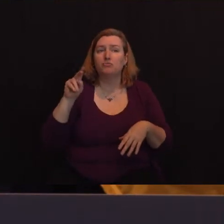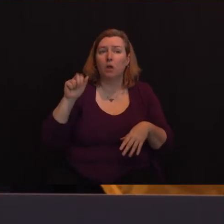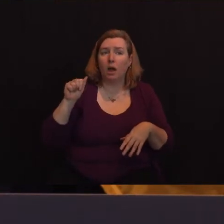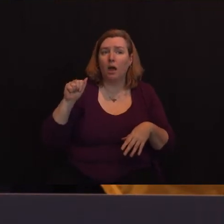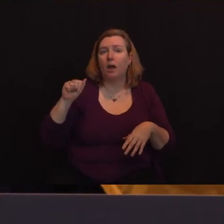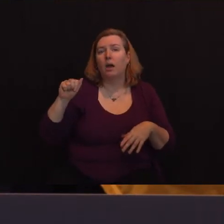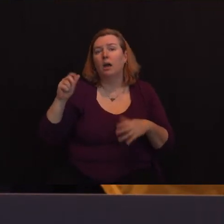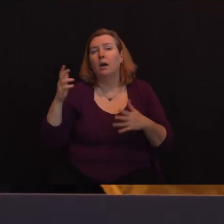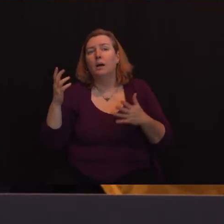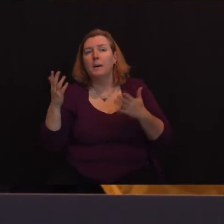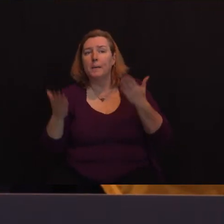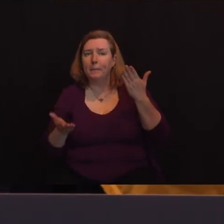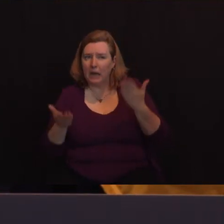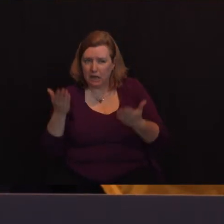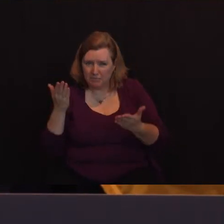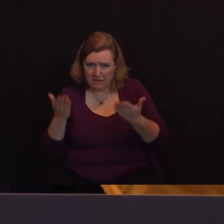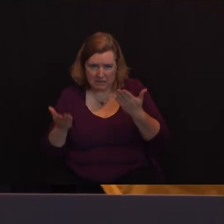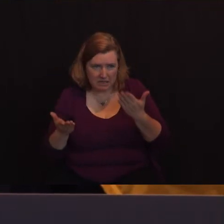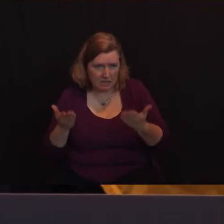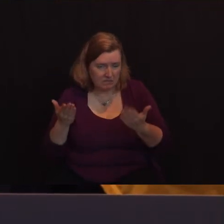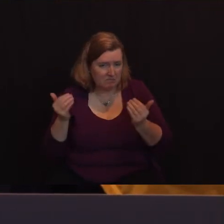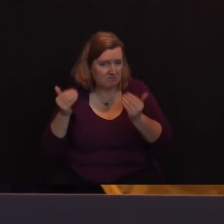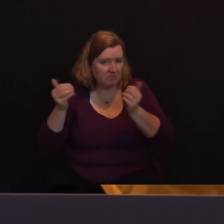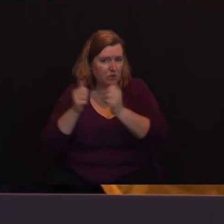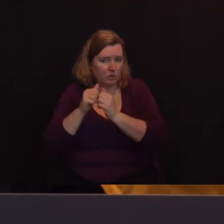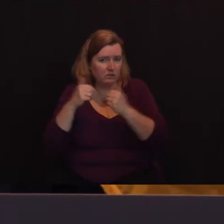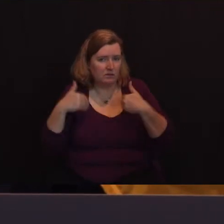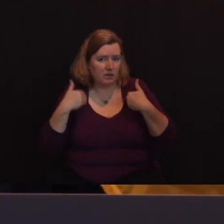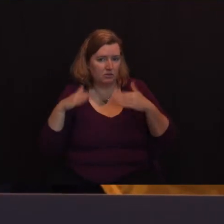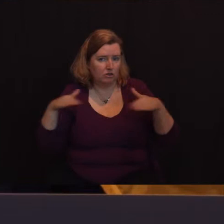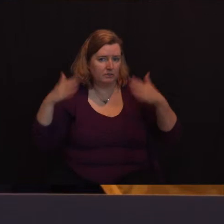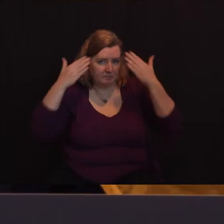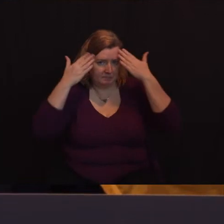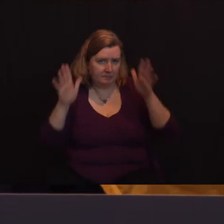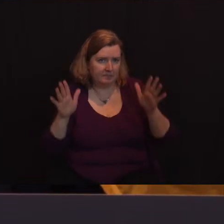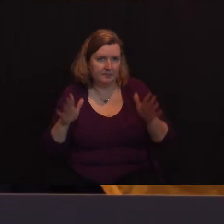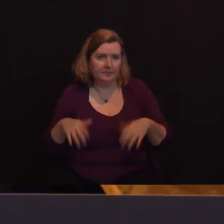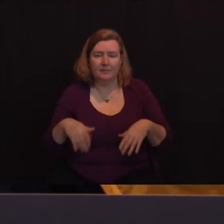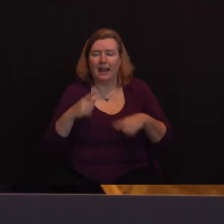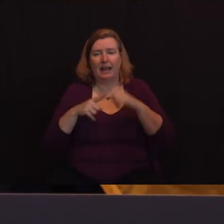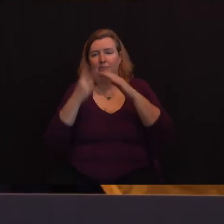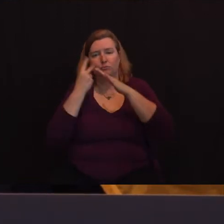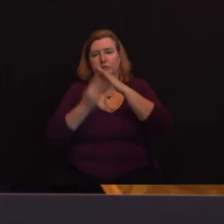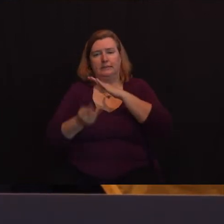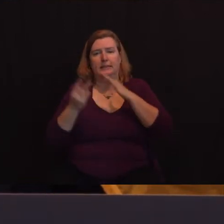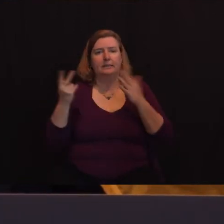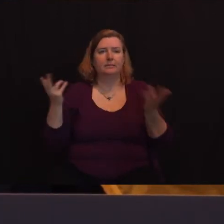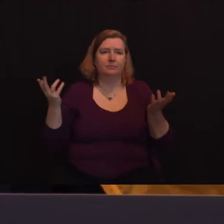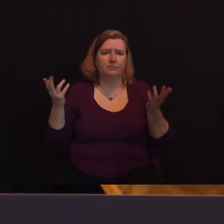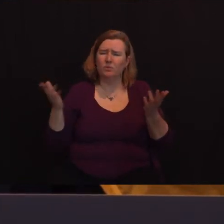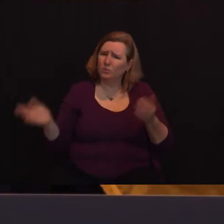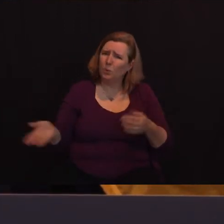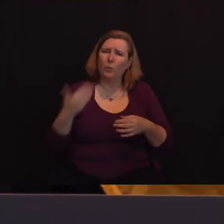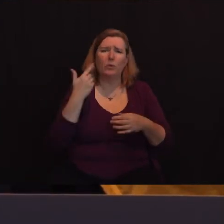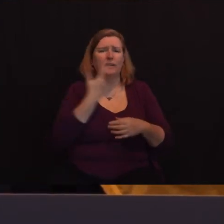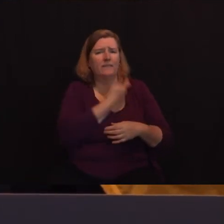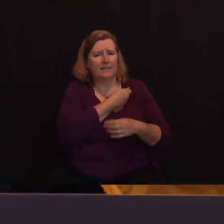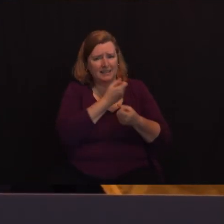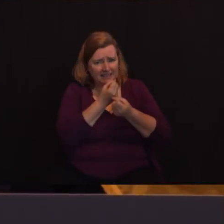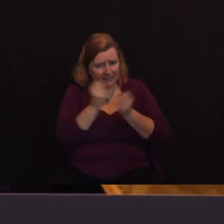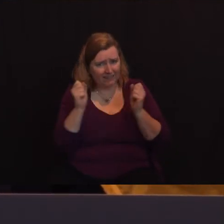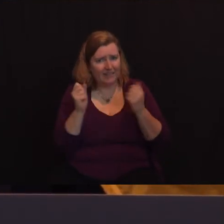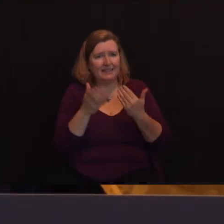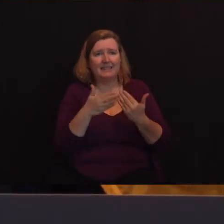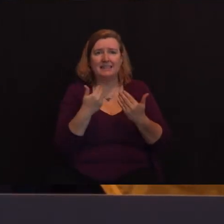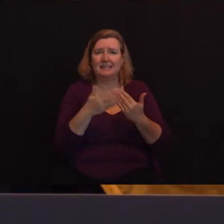know, maybe. I don't want to predict as to when, but I just say, listen, go get them. It's safe. It's easy. Doesn't hurt.